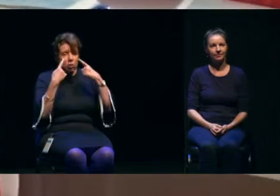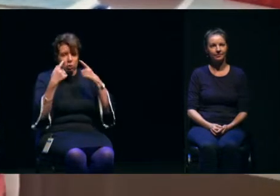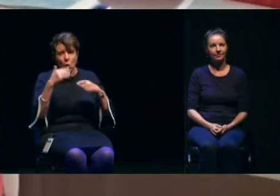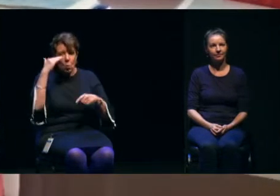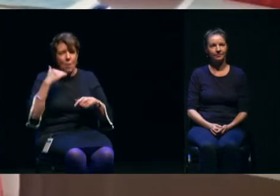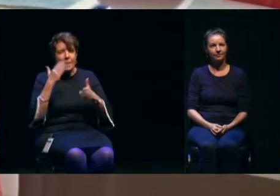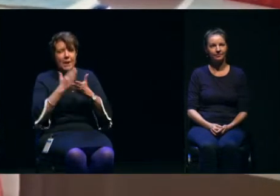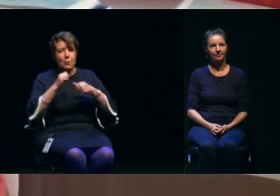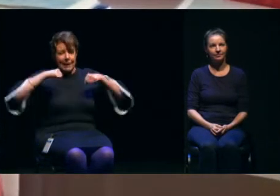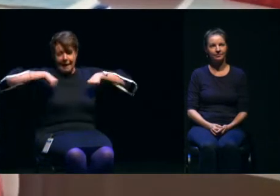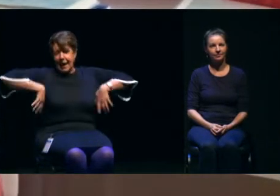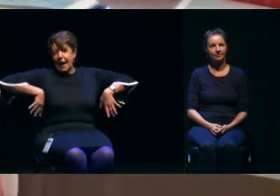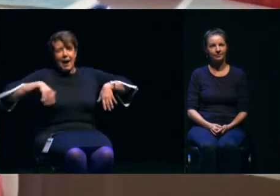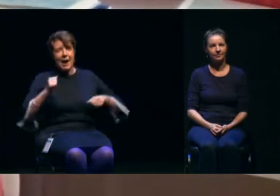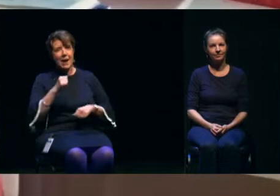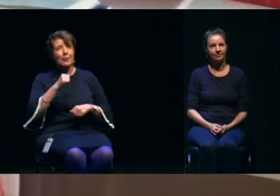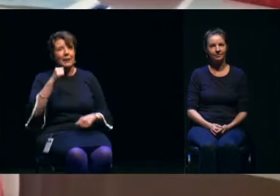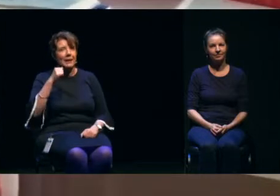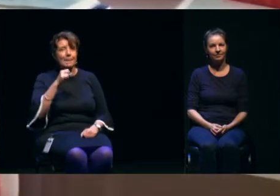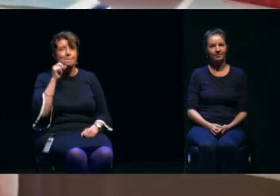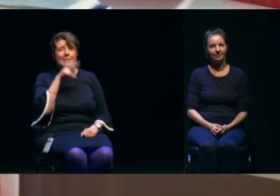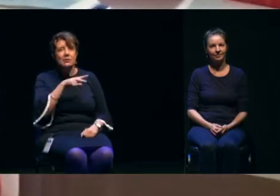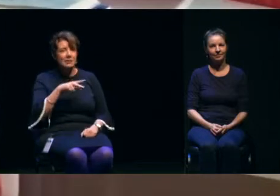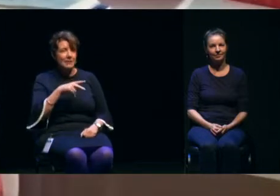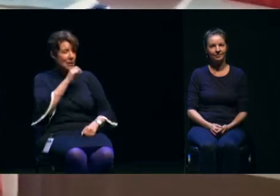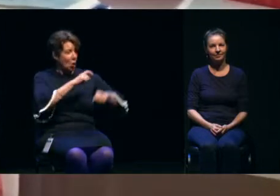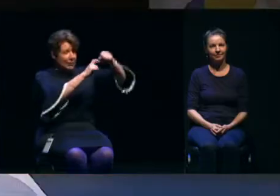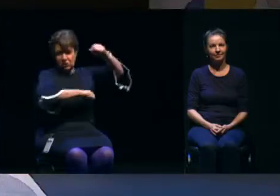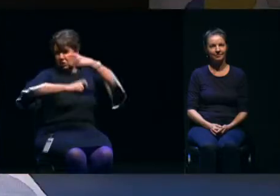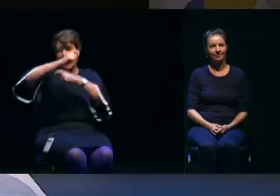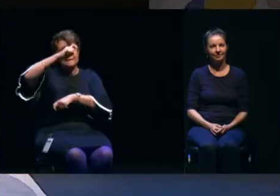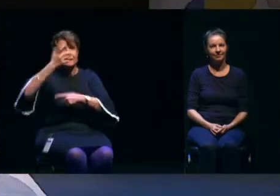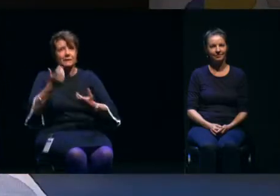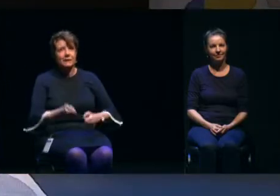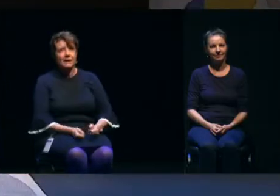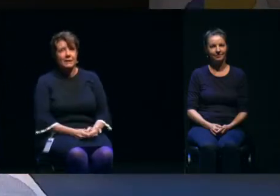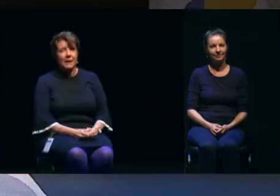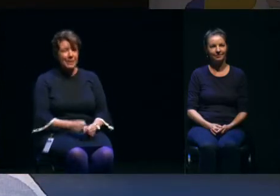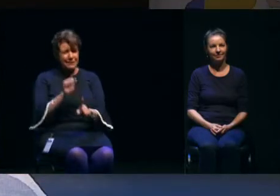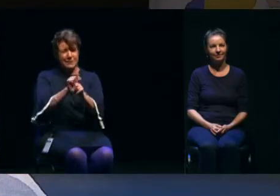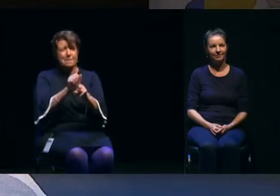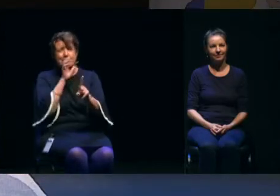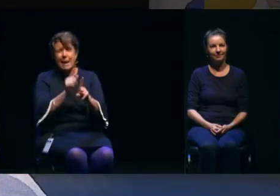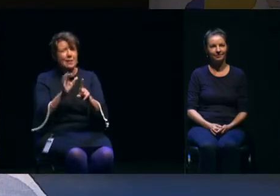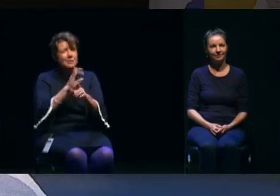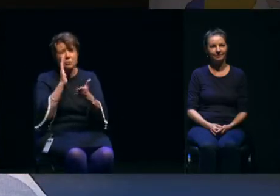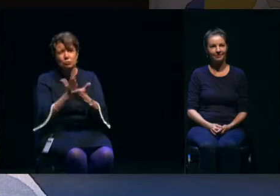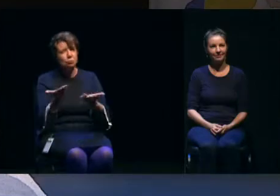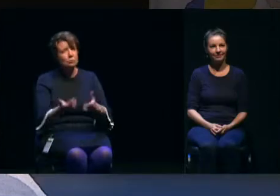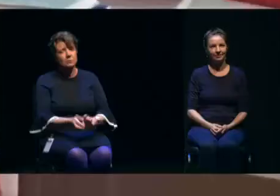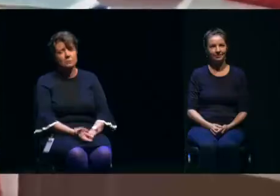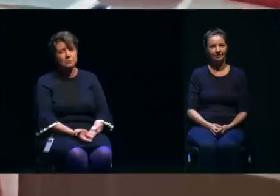that don't shave their armpits and they are smelly. That is a male thing. That's not true.